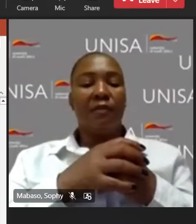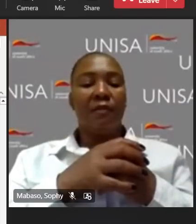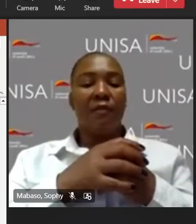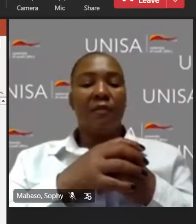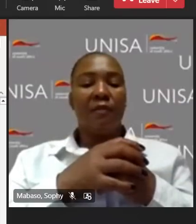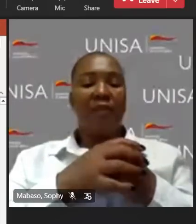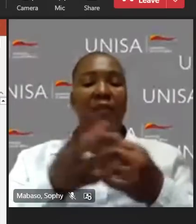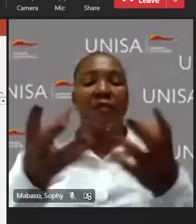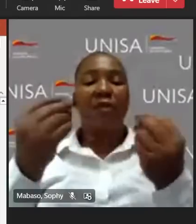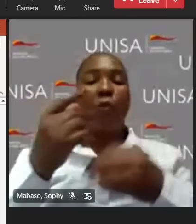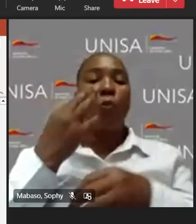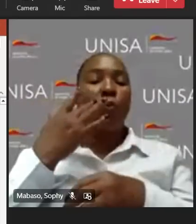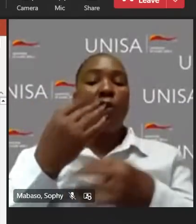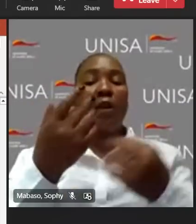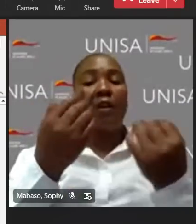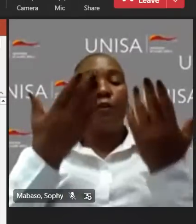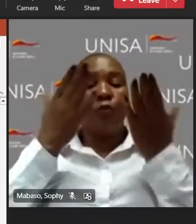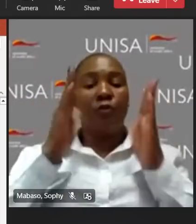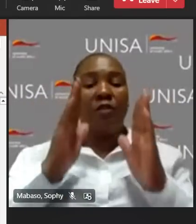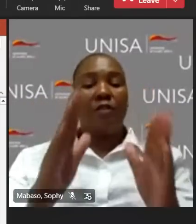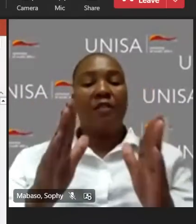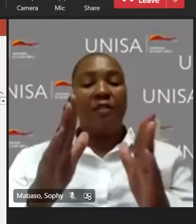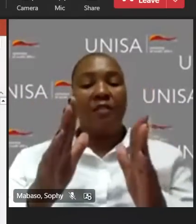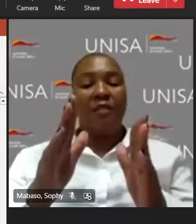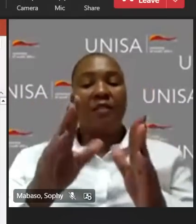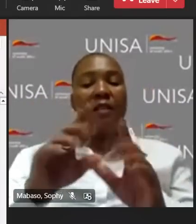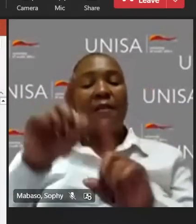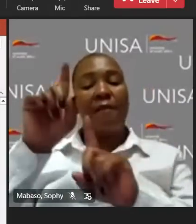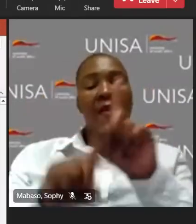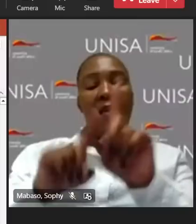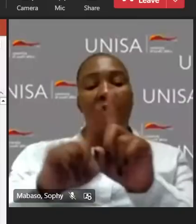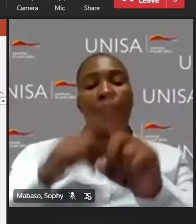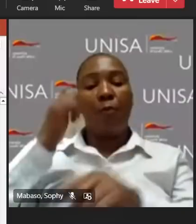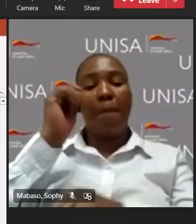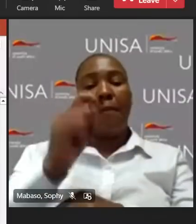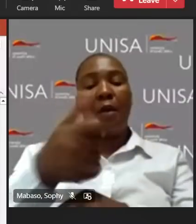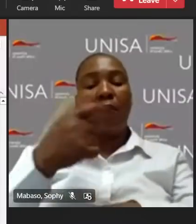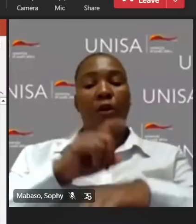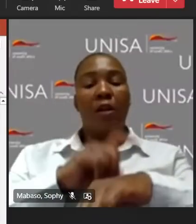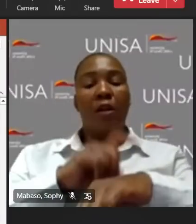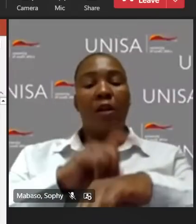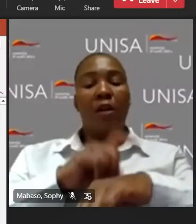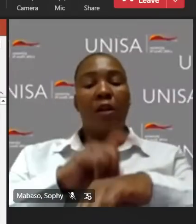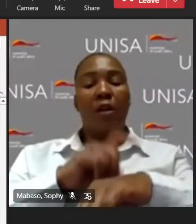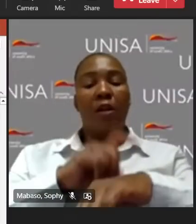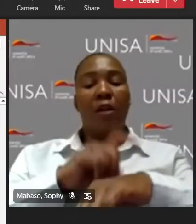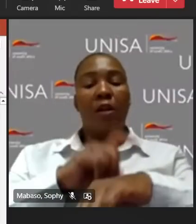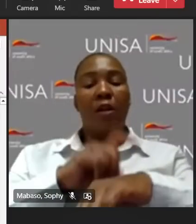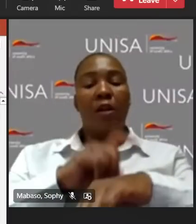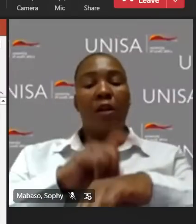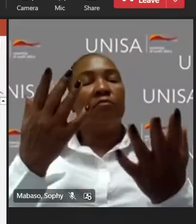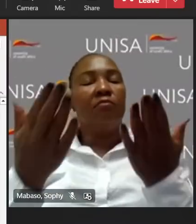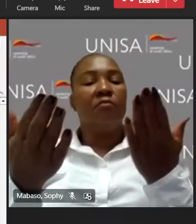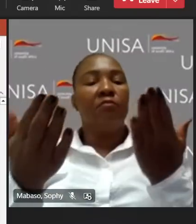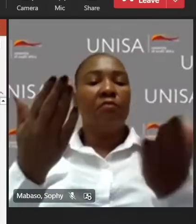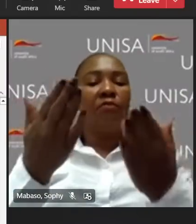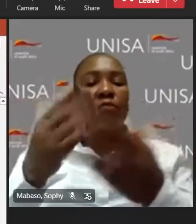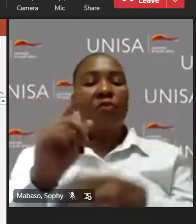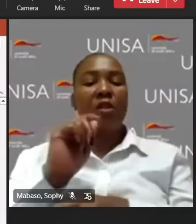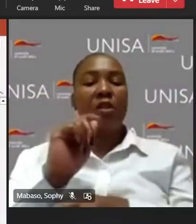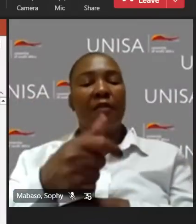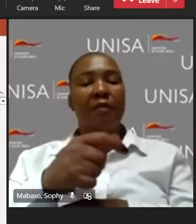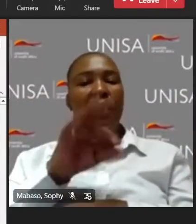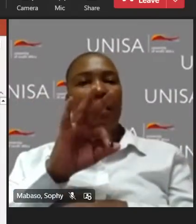student fails to pay on time. Meaning, if you were supposed to pay on the